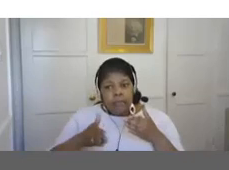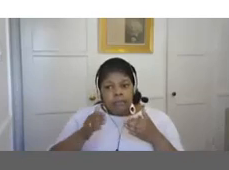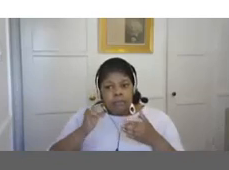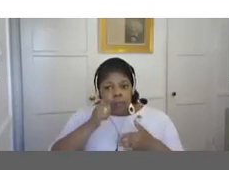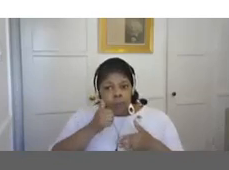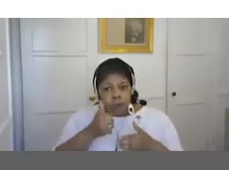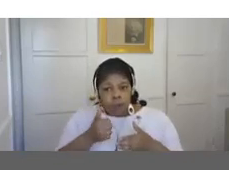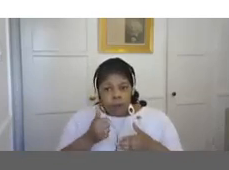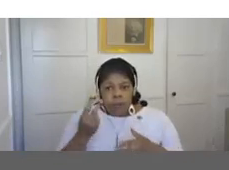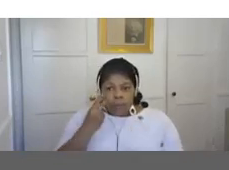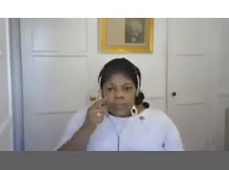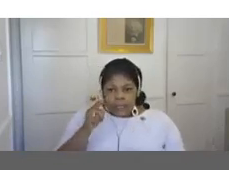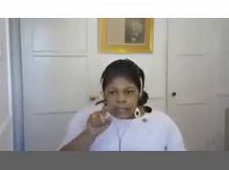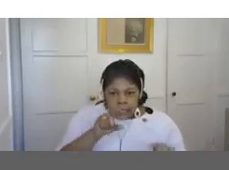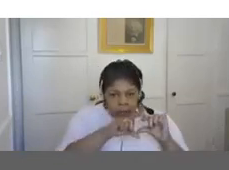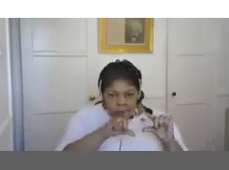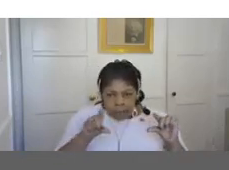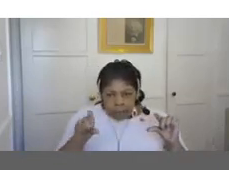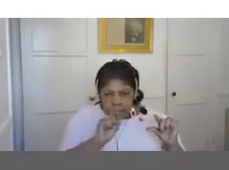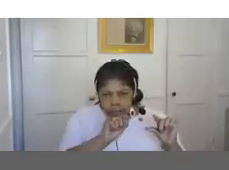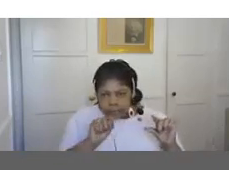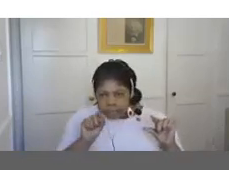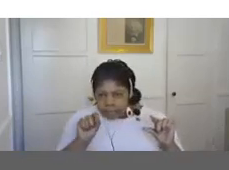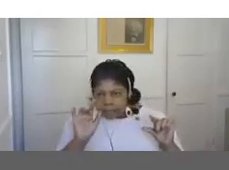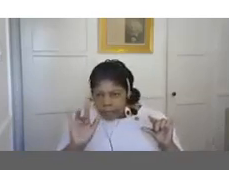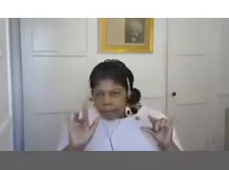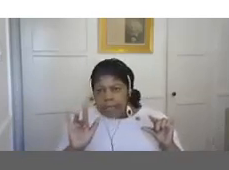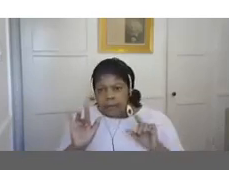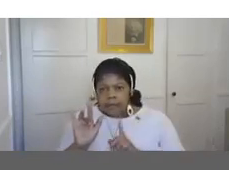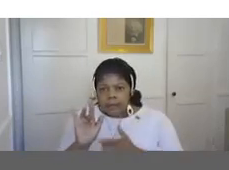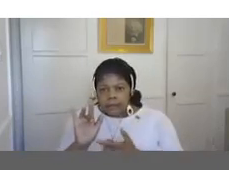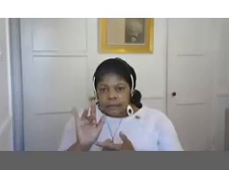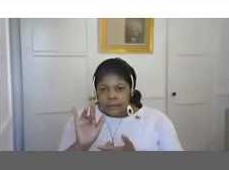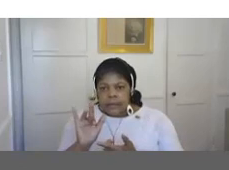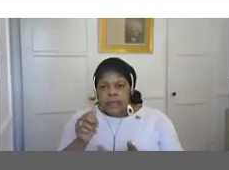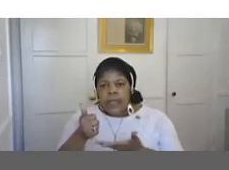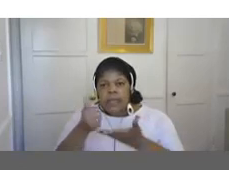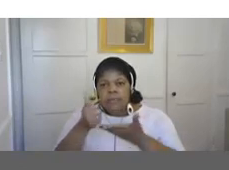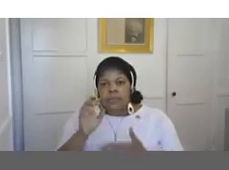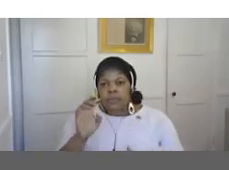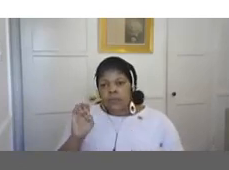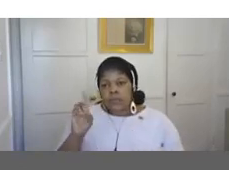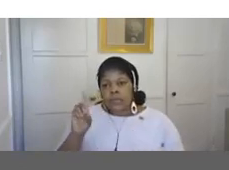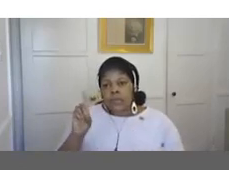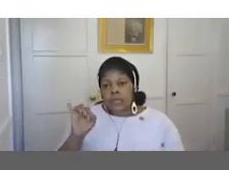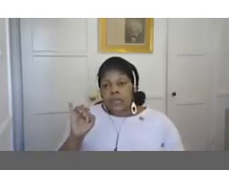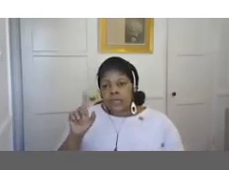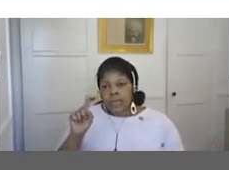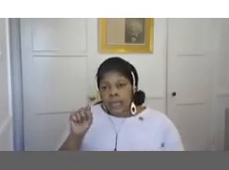this little button right here. So we edit the color group from here. It looks like a little